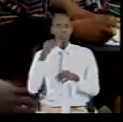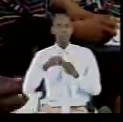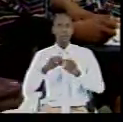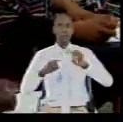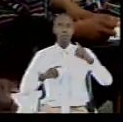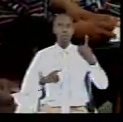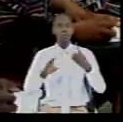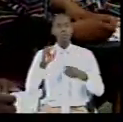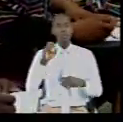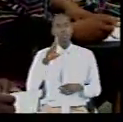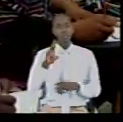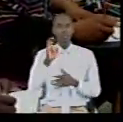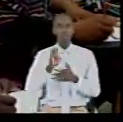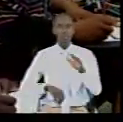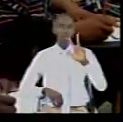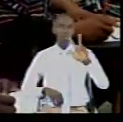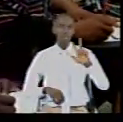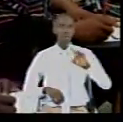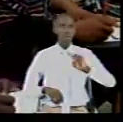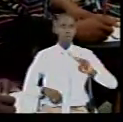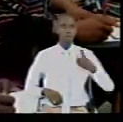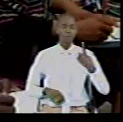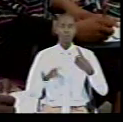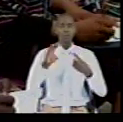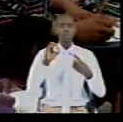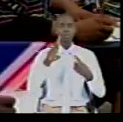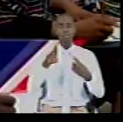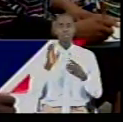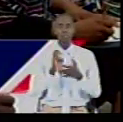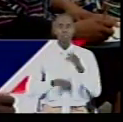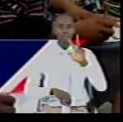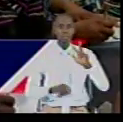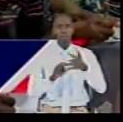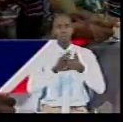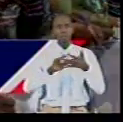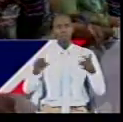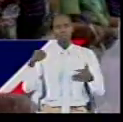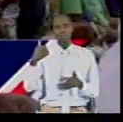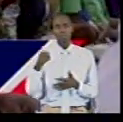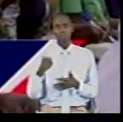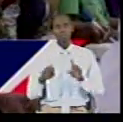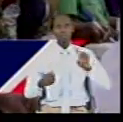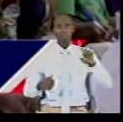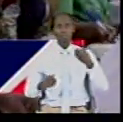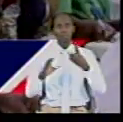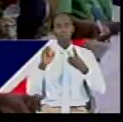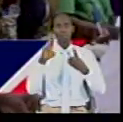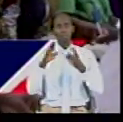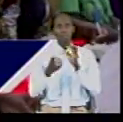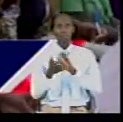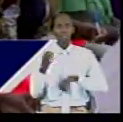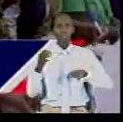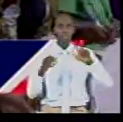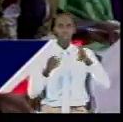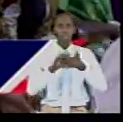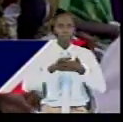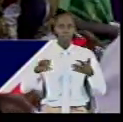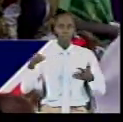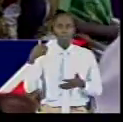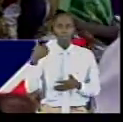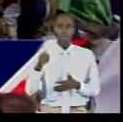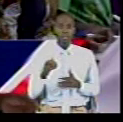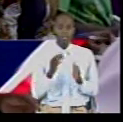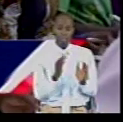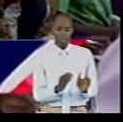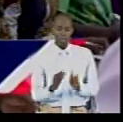Corinthians chapter 3, reading from verse 10. 1 Corinthians chapter 3 verse 10, according to the